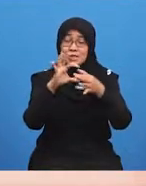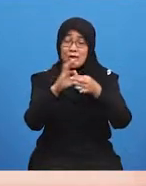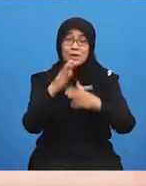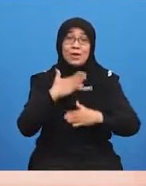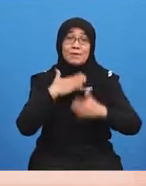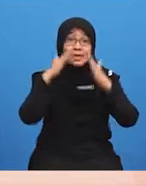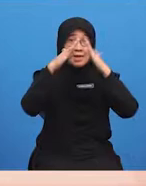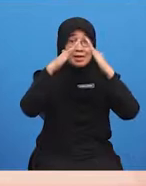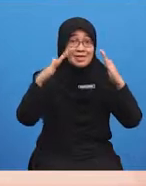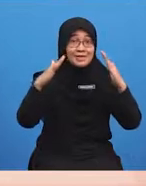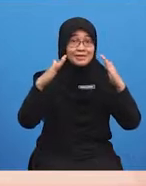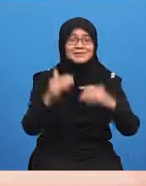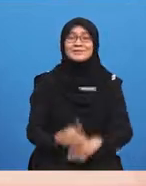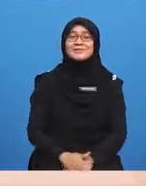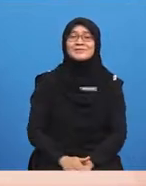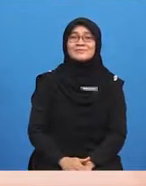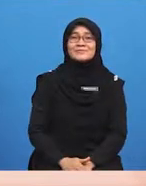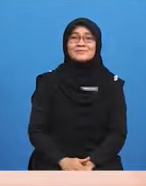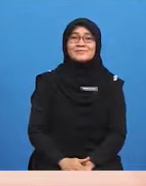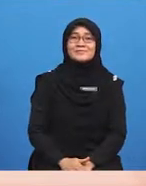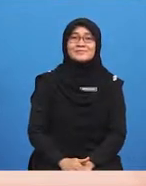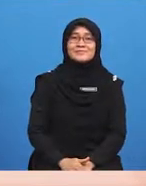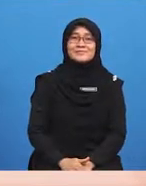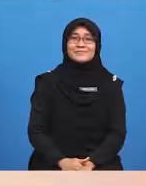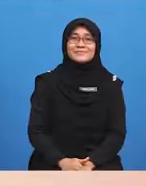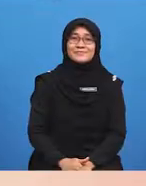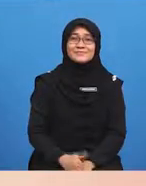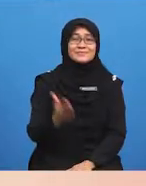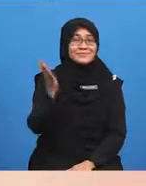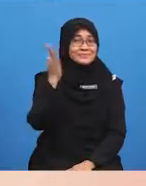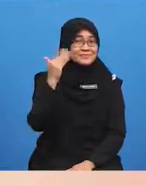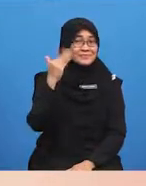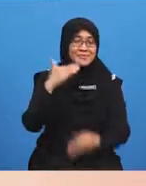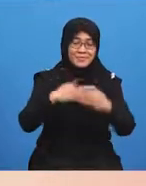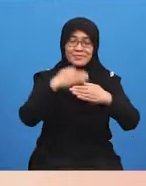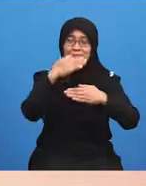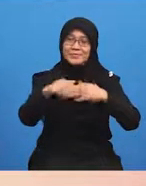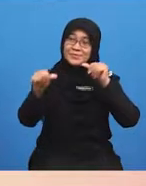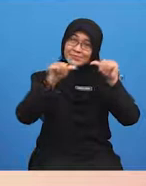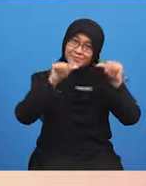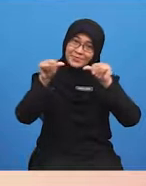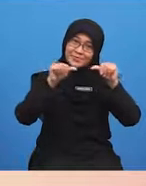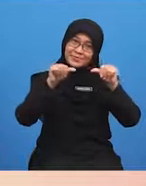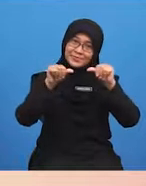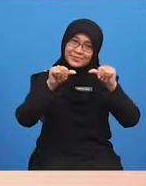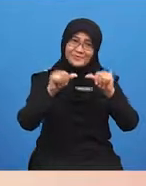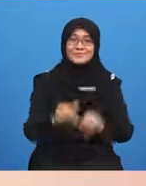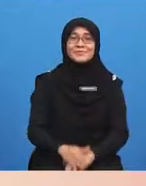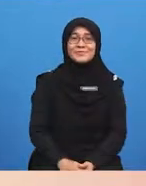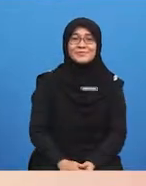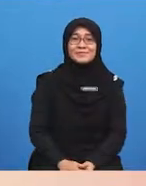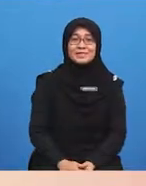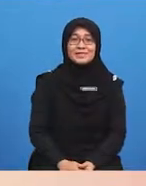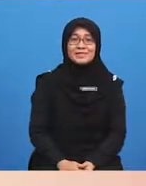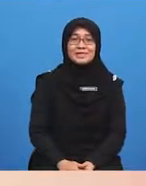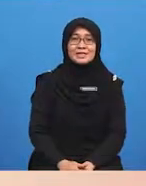now, let's move on with our next activity, shall we, Yolo? Yes, we should. But before that,